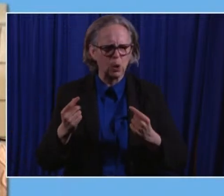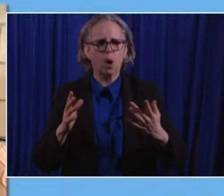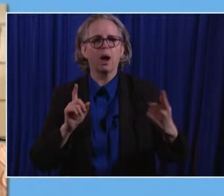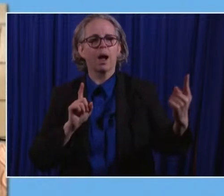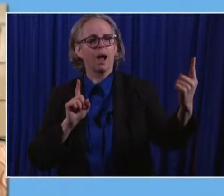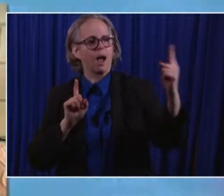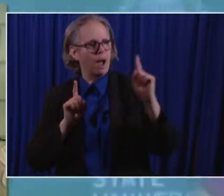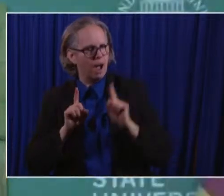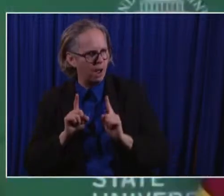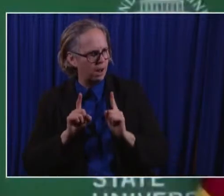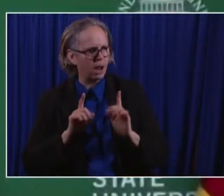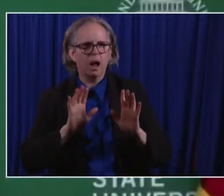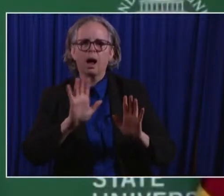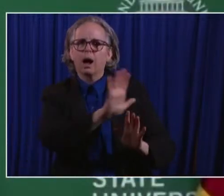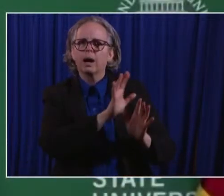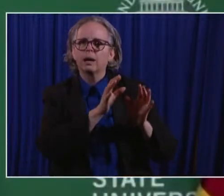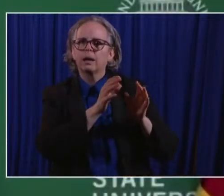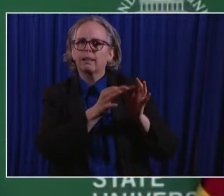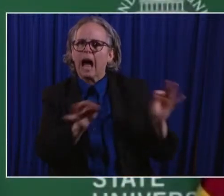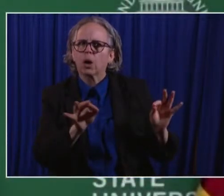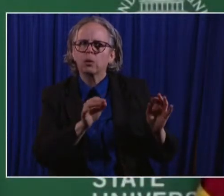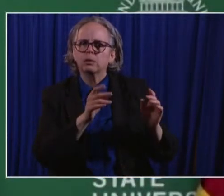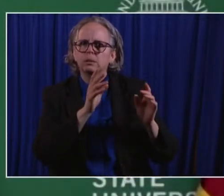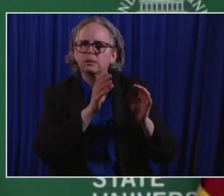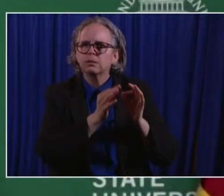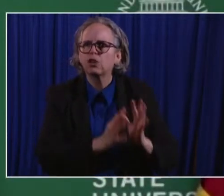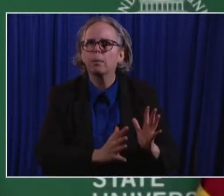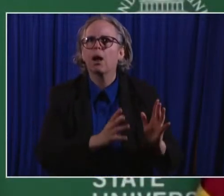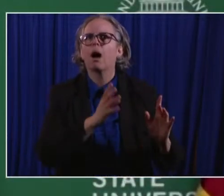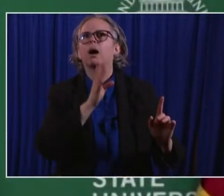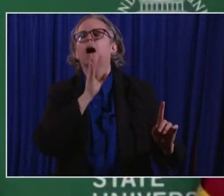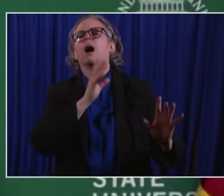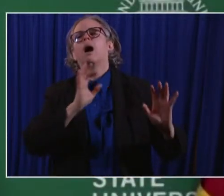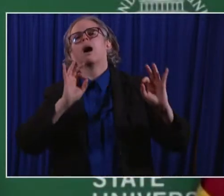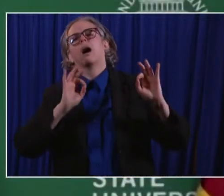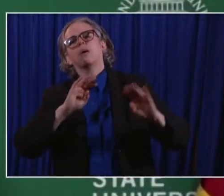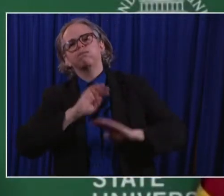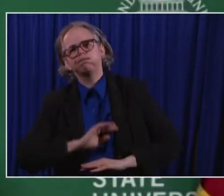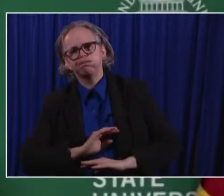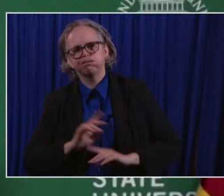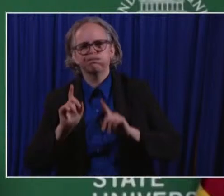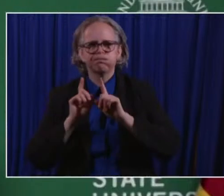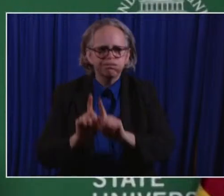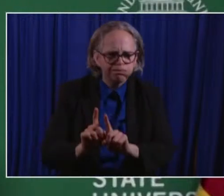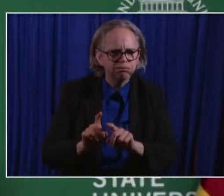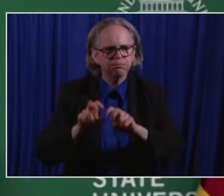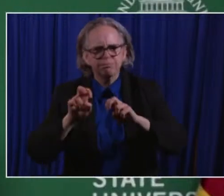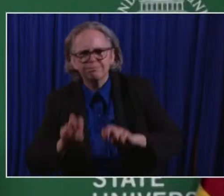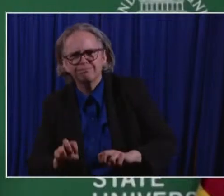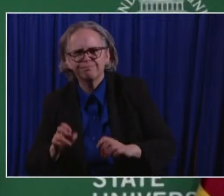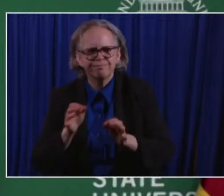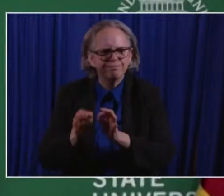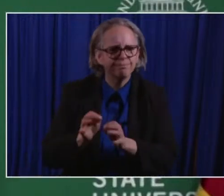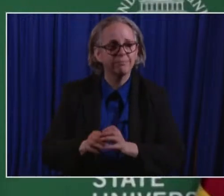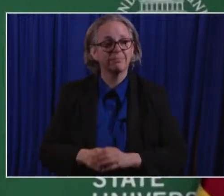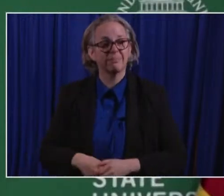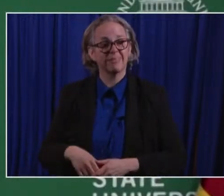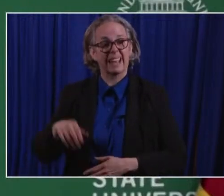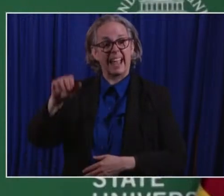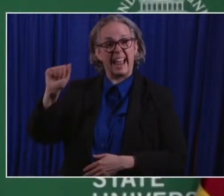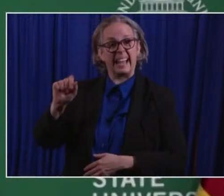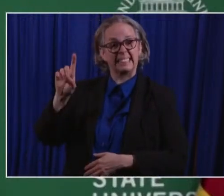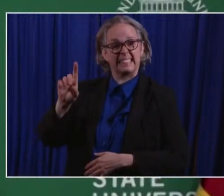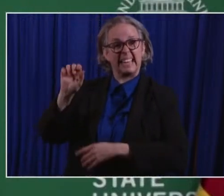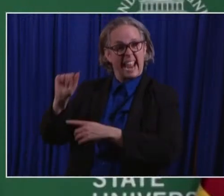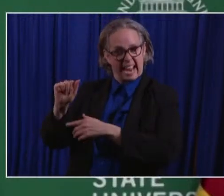makes a big, big difference. Site is also ADA accessible. There are also accommodations for those who have sensory or